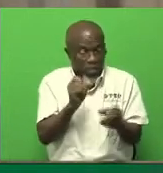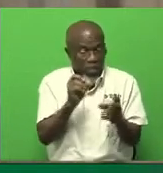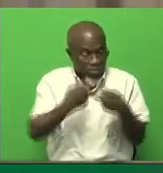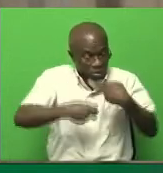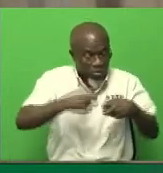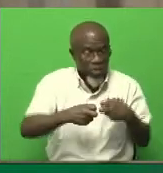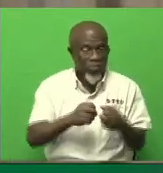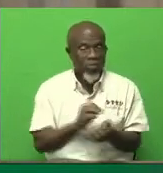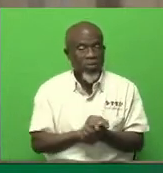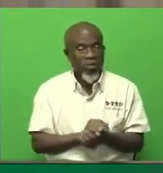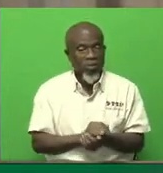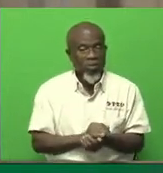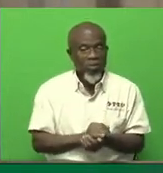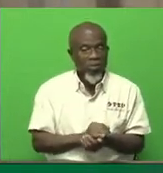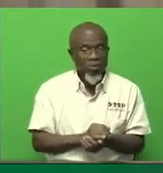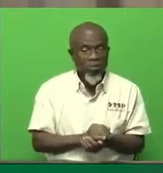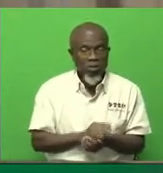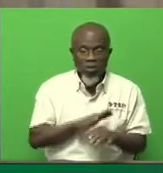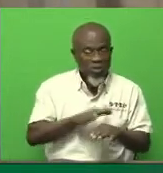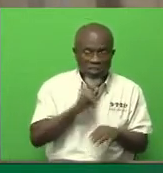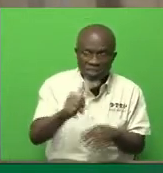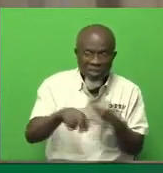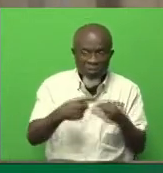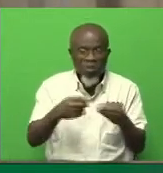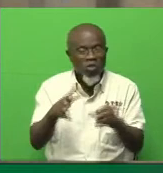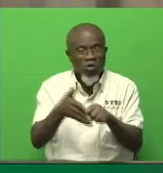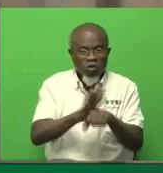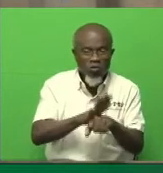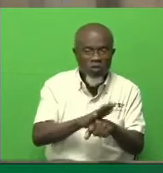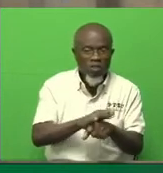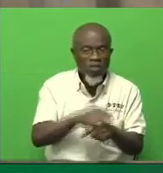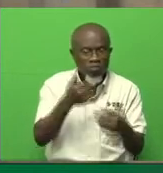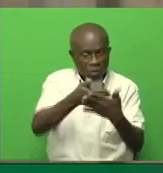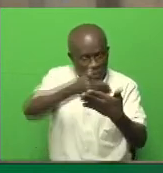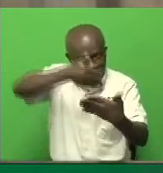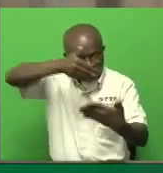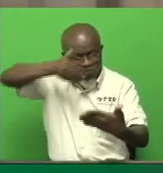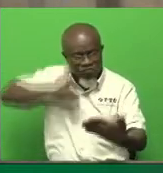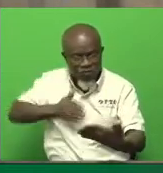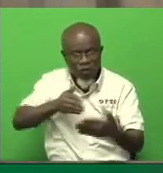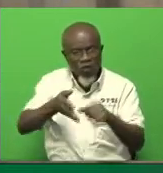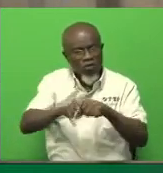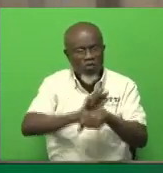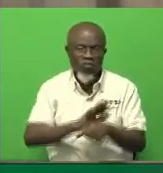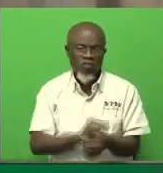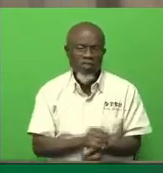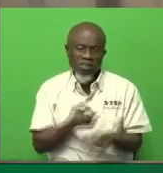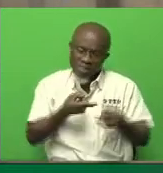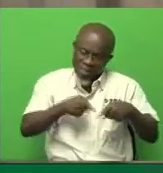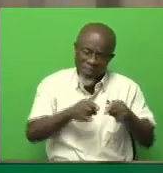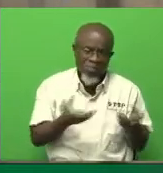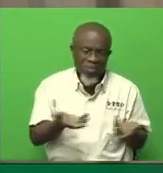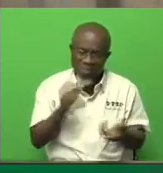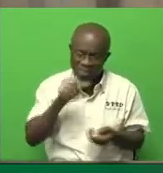related don't let anybody Mama guy you here today it was before cover these things were happening